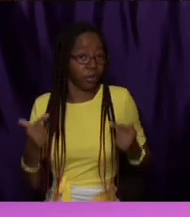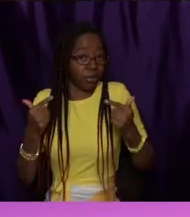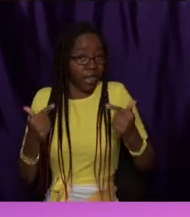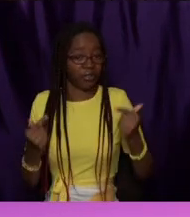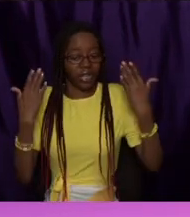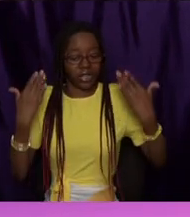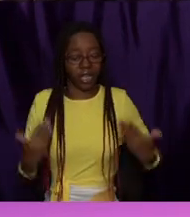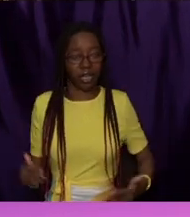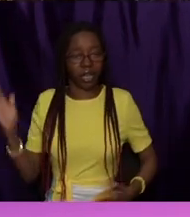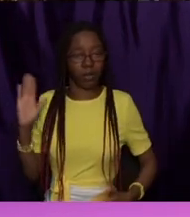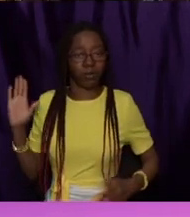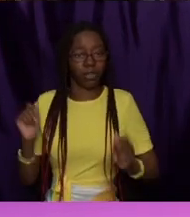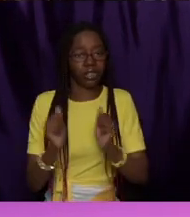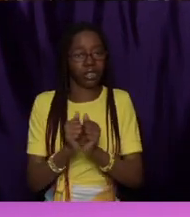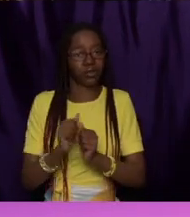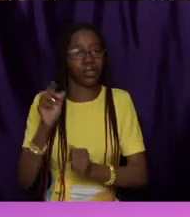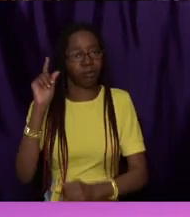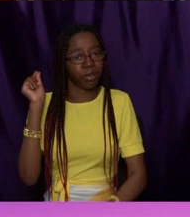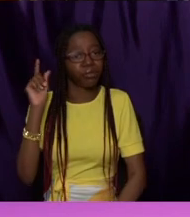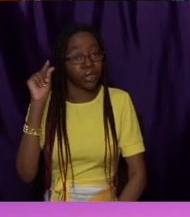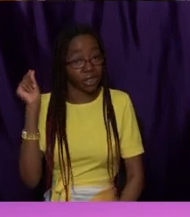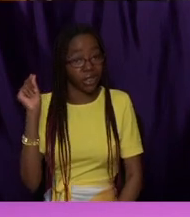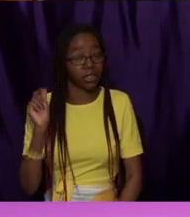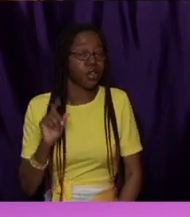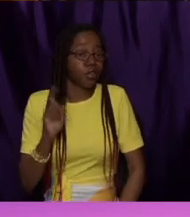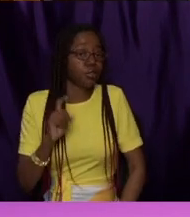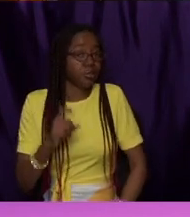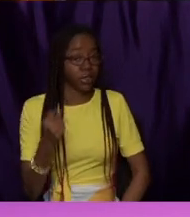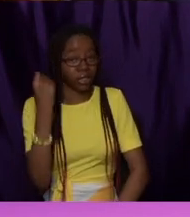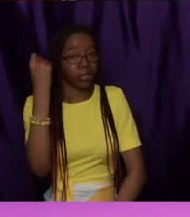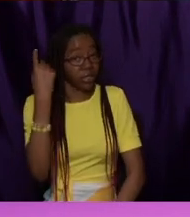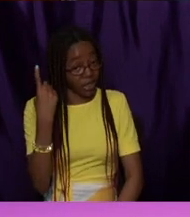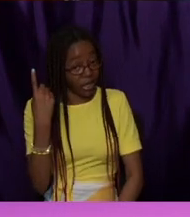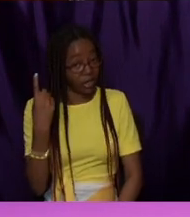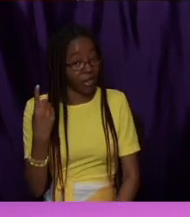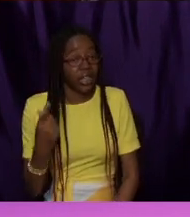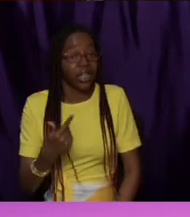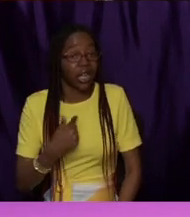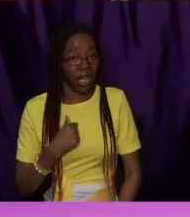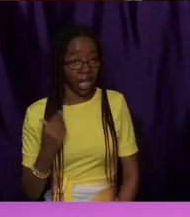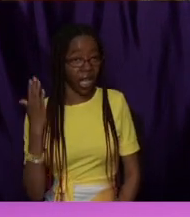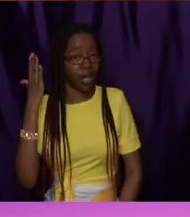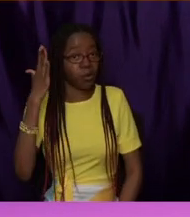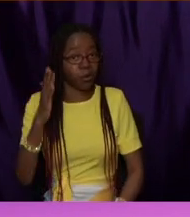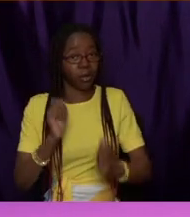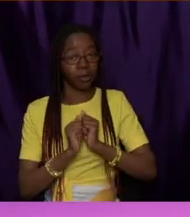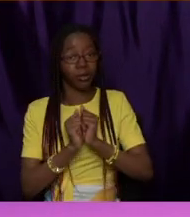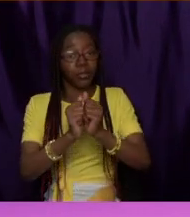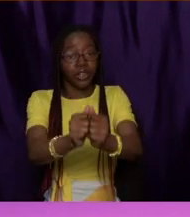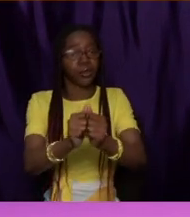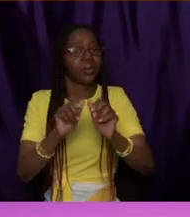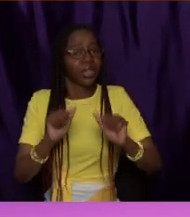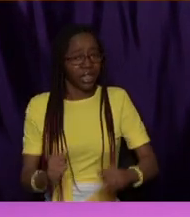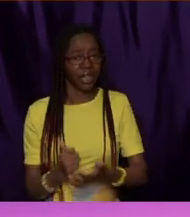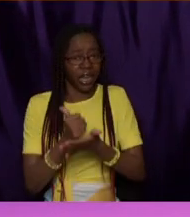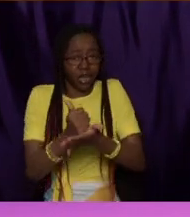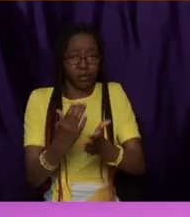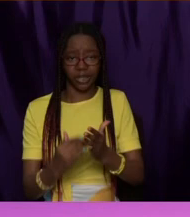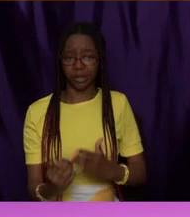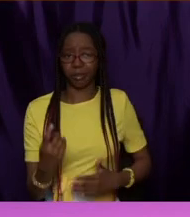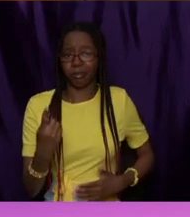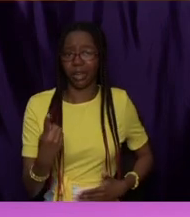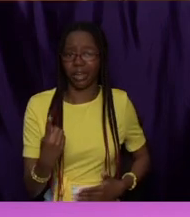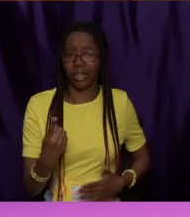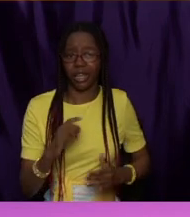I was with Moses, you need to understand that I will be with you. Can I help somebody?